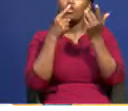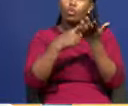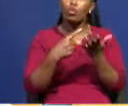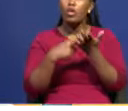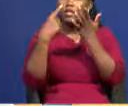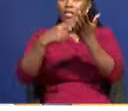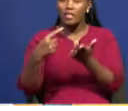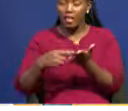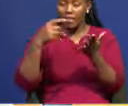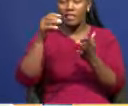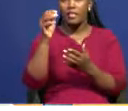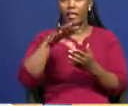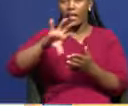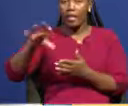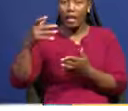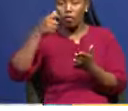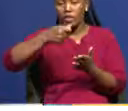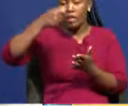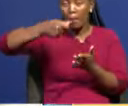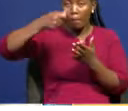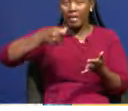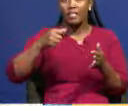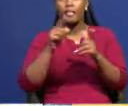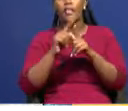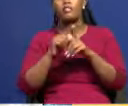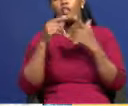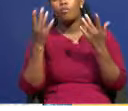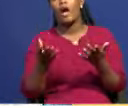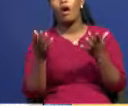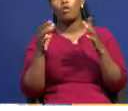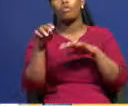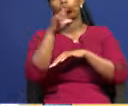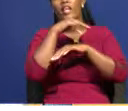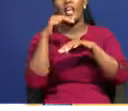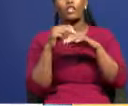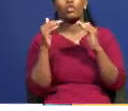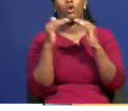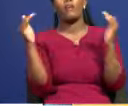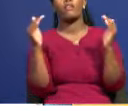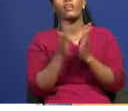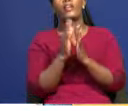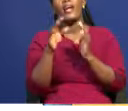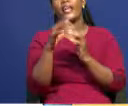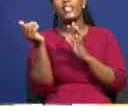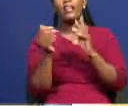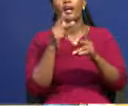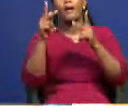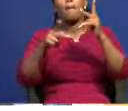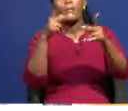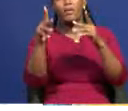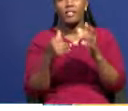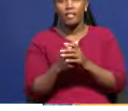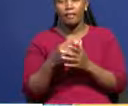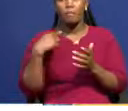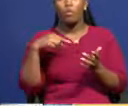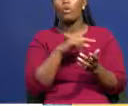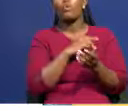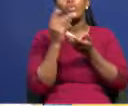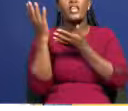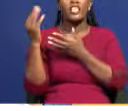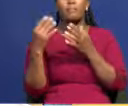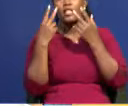the counties too. Okay. The same way the national level and other processes. We expect to see other processes like